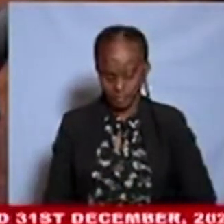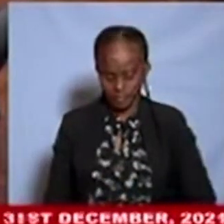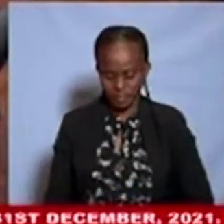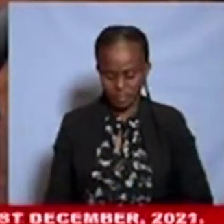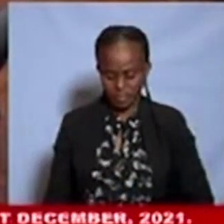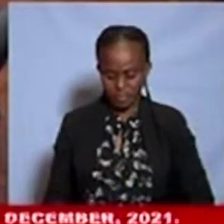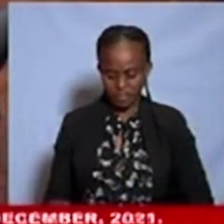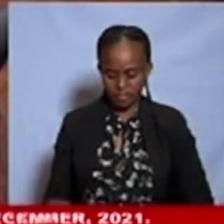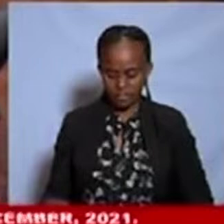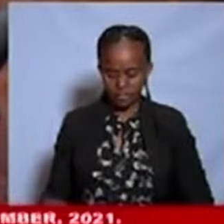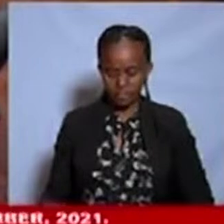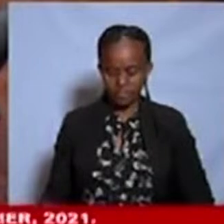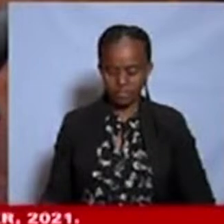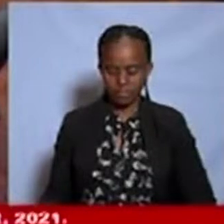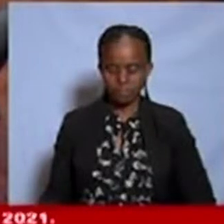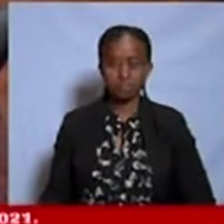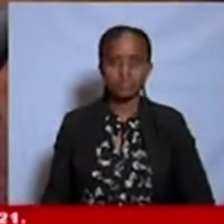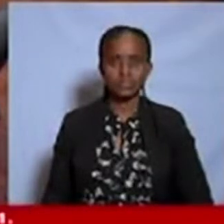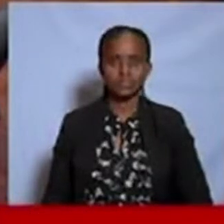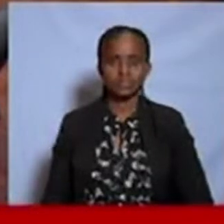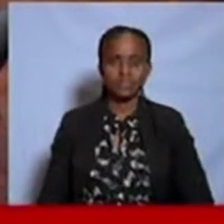it has taken them 7 years